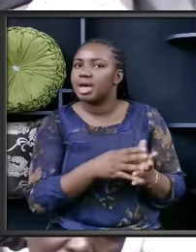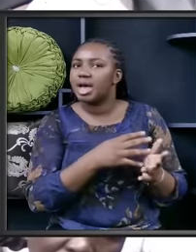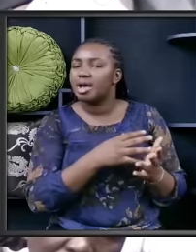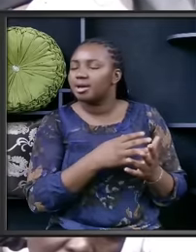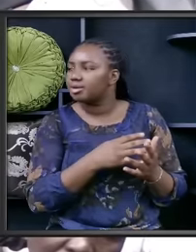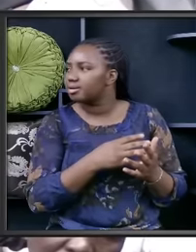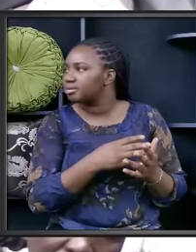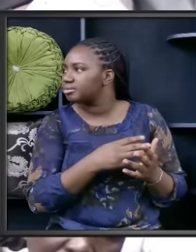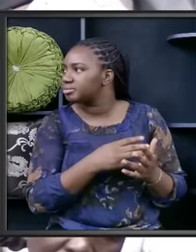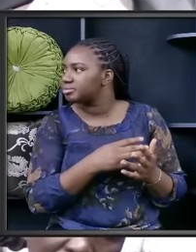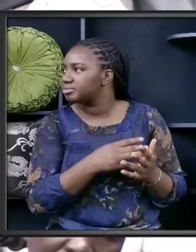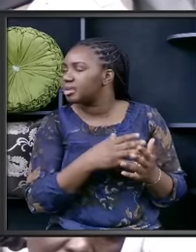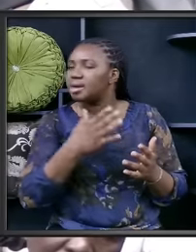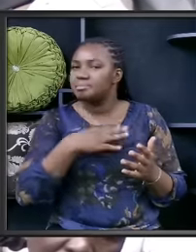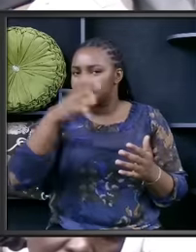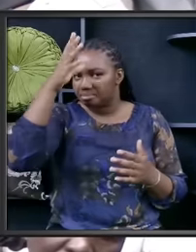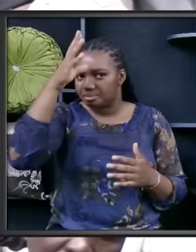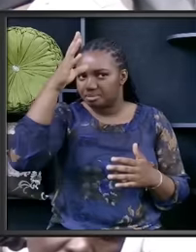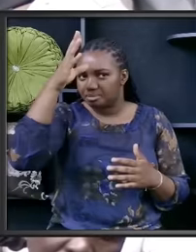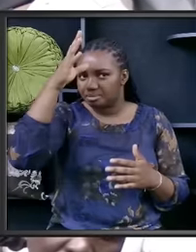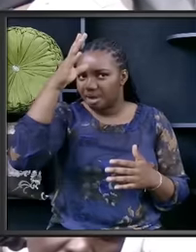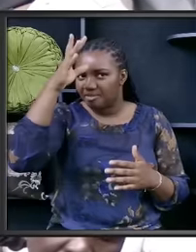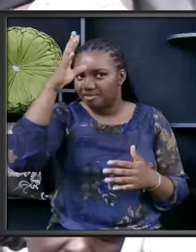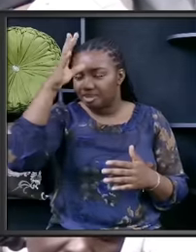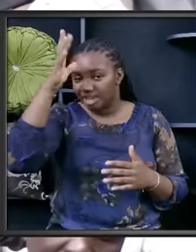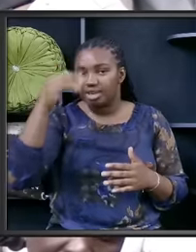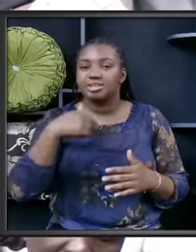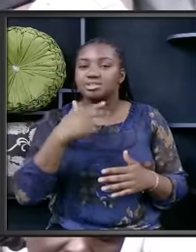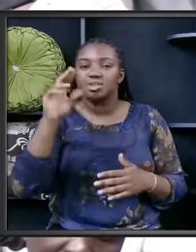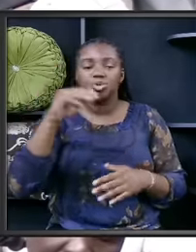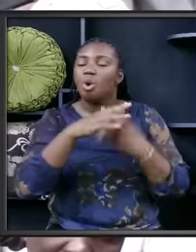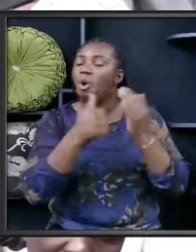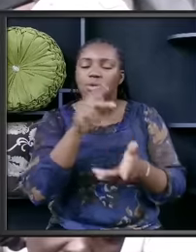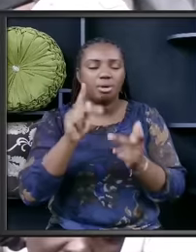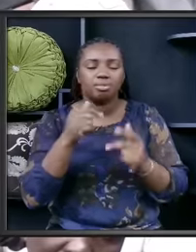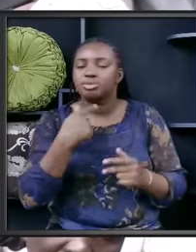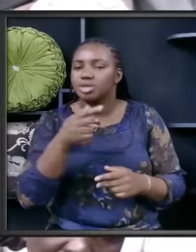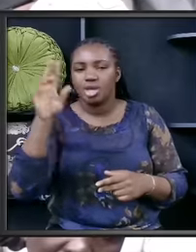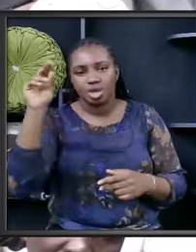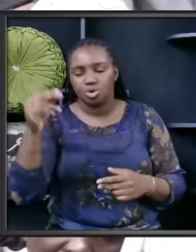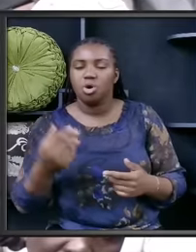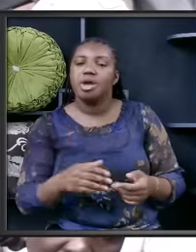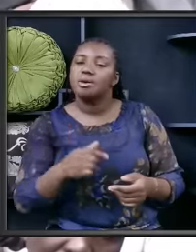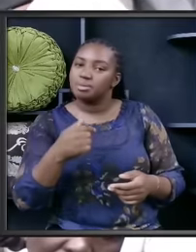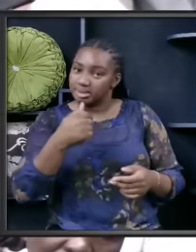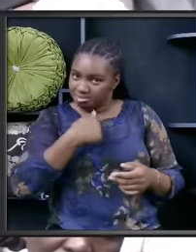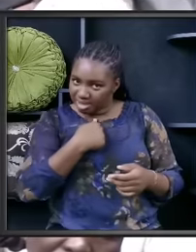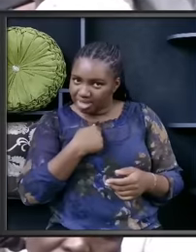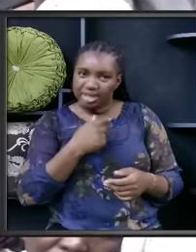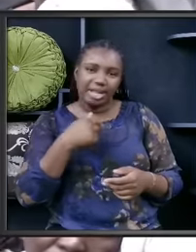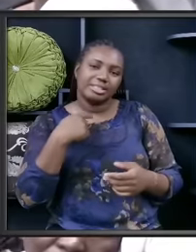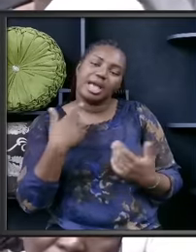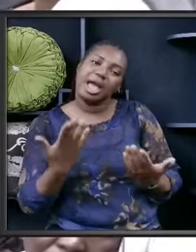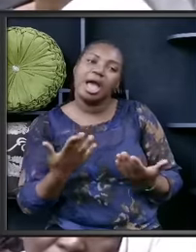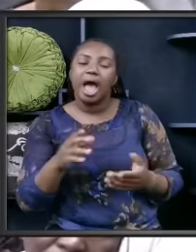back. Now my father say no. My people said, all my people. Now I tell them, say no, I beg. As in done, they beg. Make I just